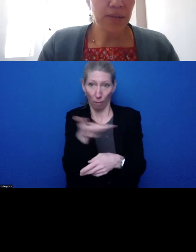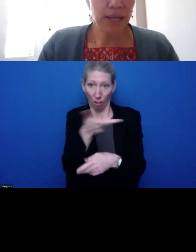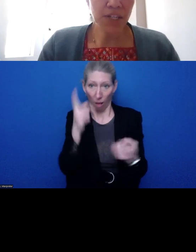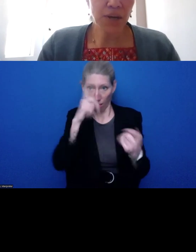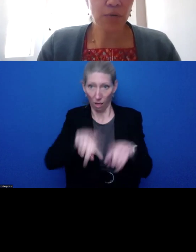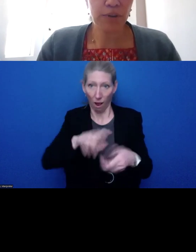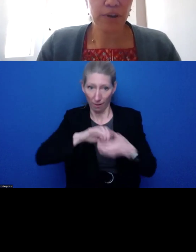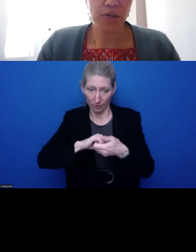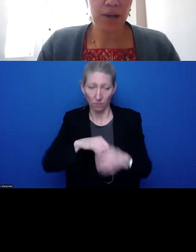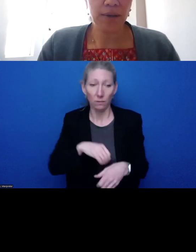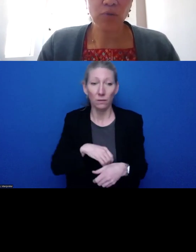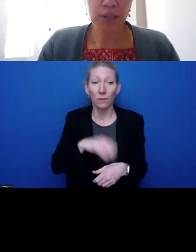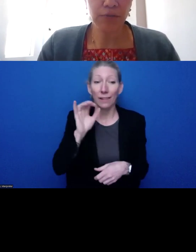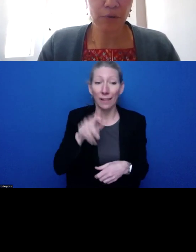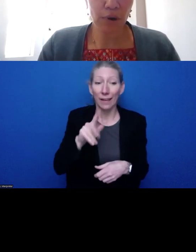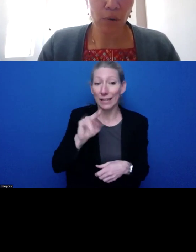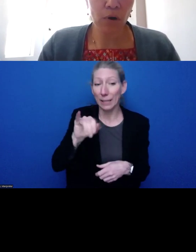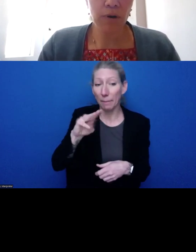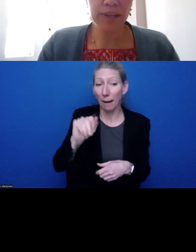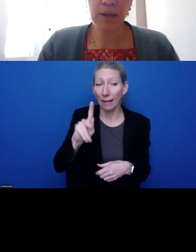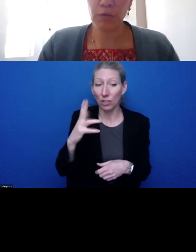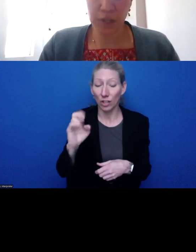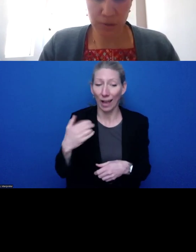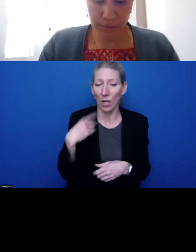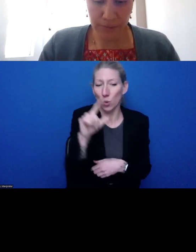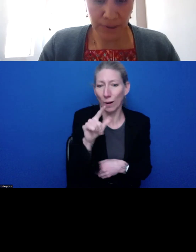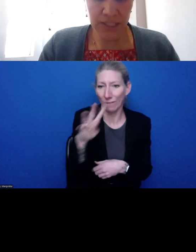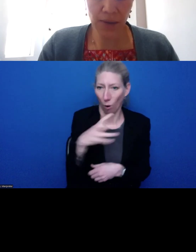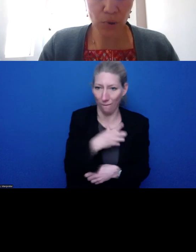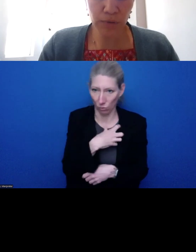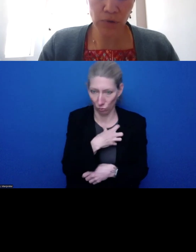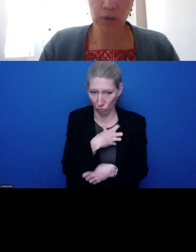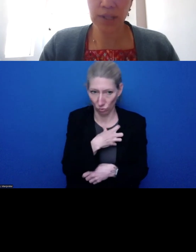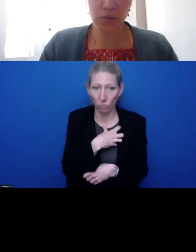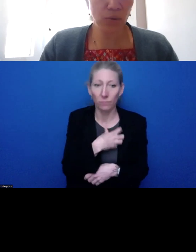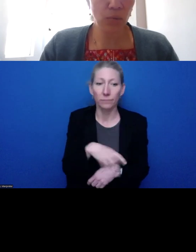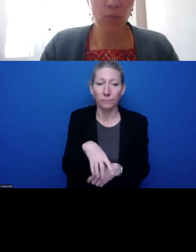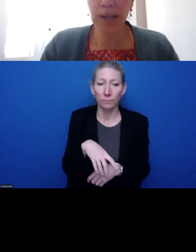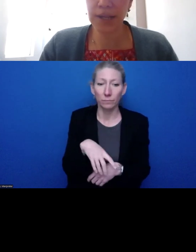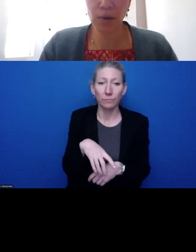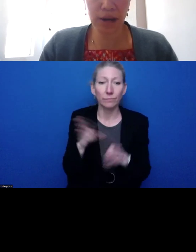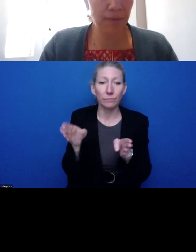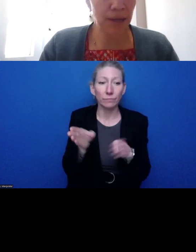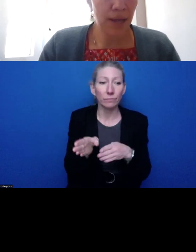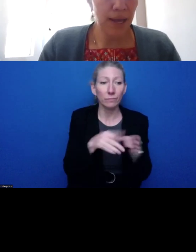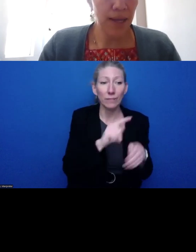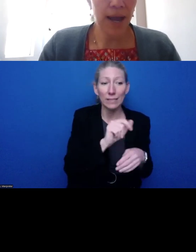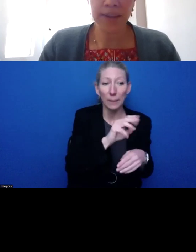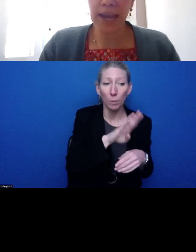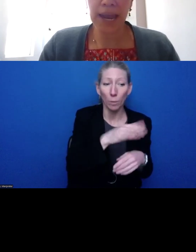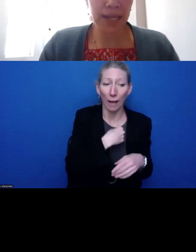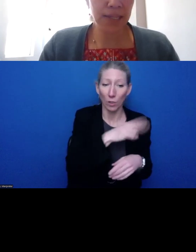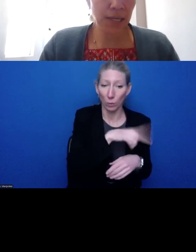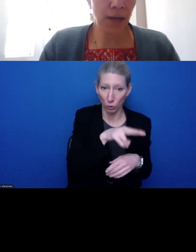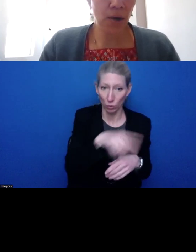The Nima K'iche' confederation had 24 governmental officials, the Tamu 22, while the Ilocaf